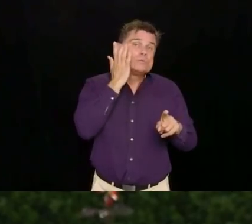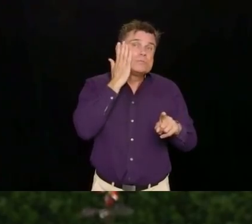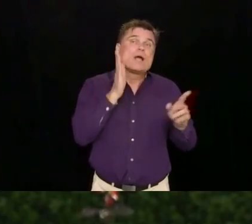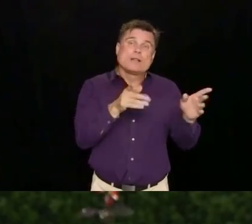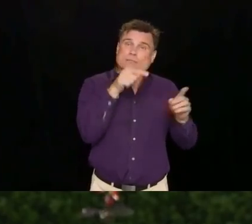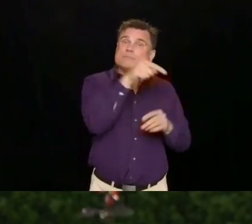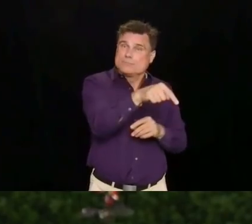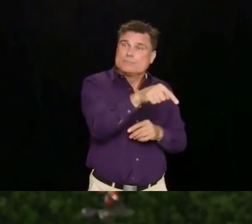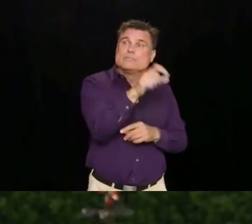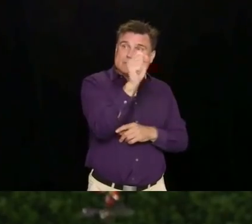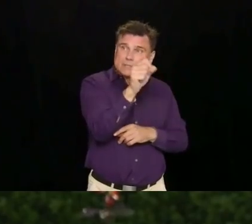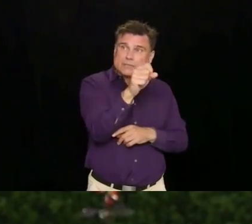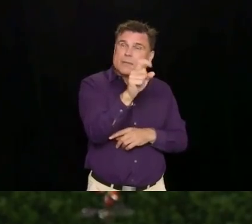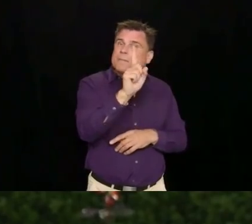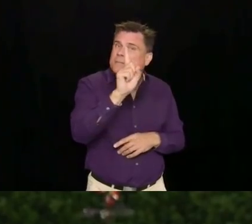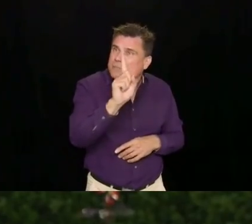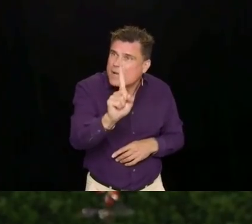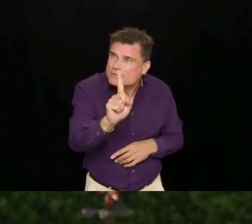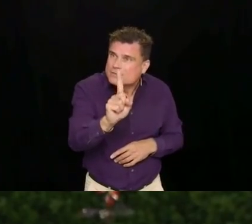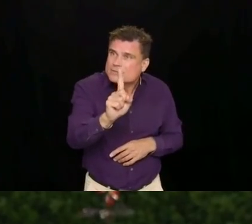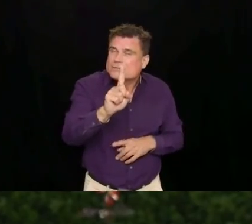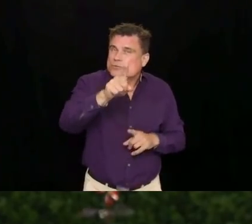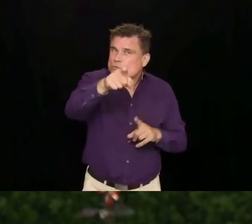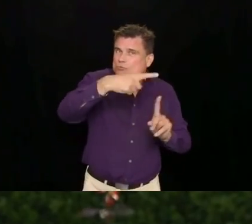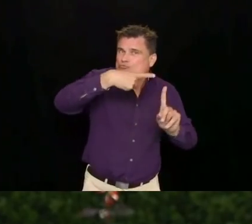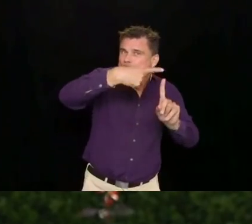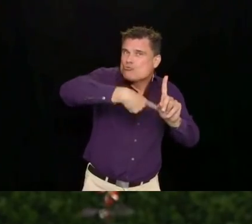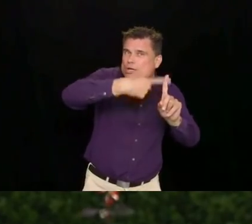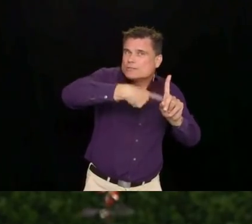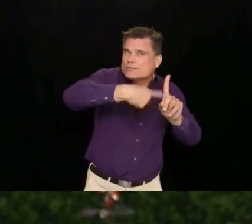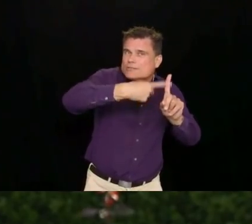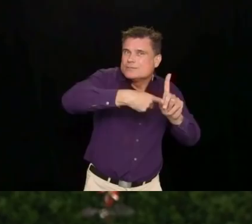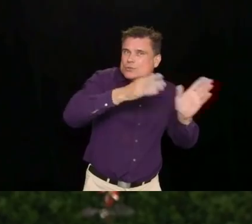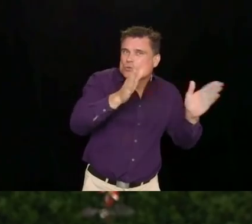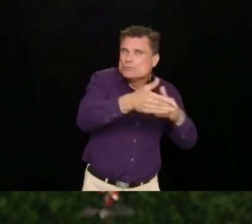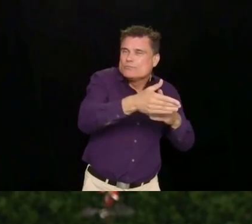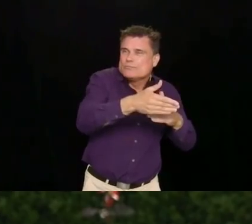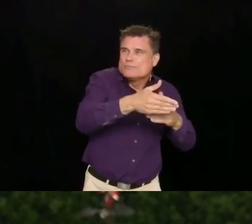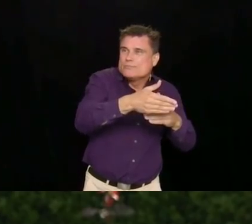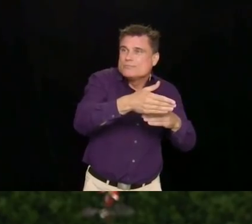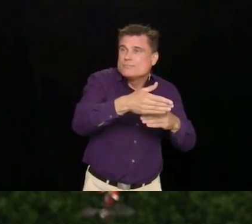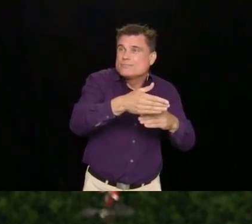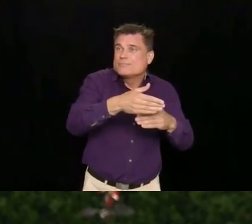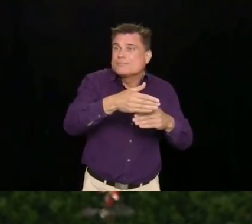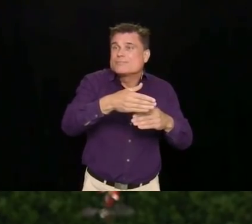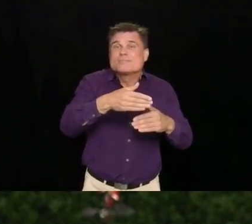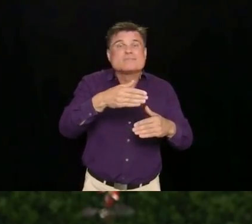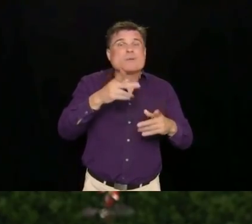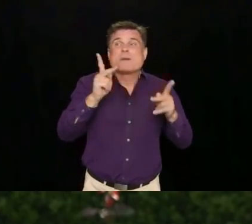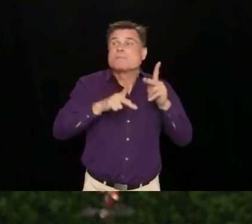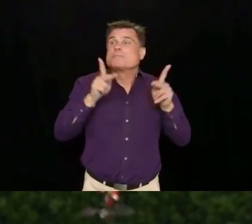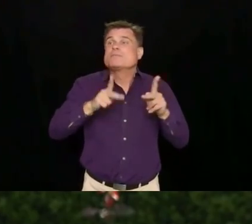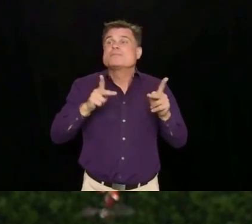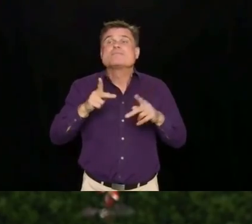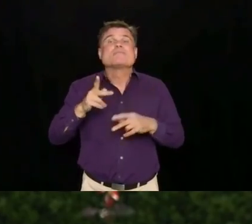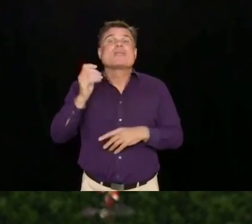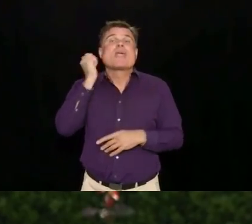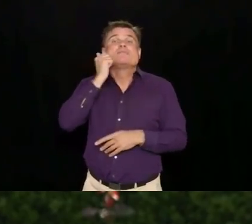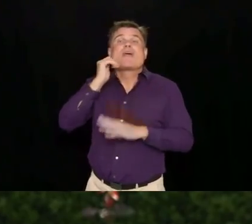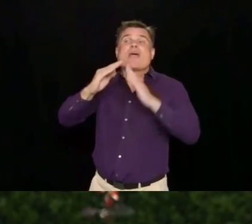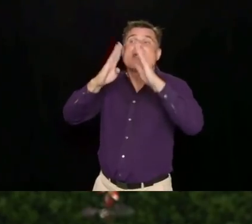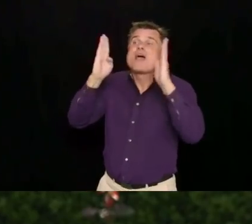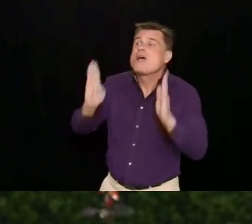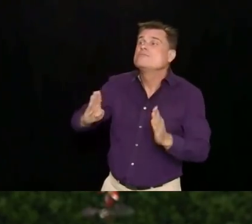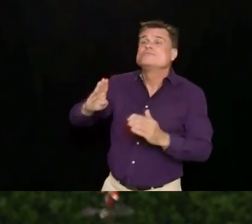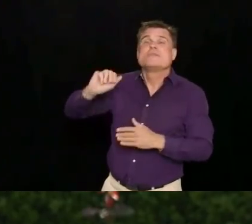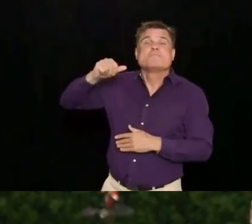effectively rented for a short duration stay. There are parties that will take place in people's homes and apartments all the time. And